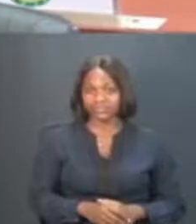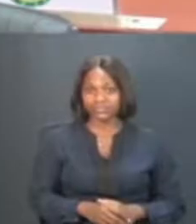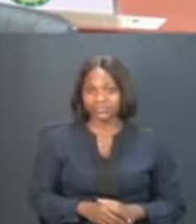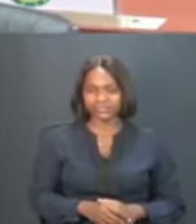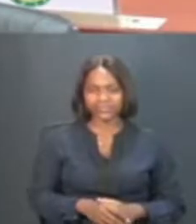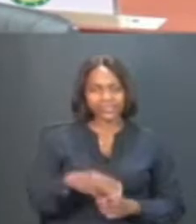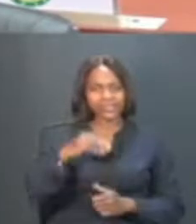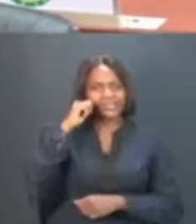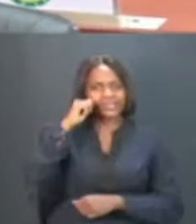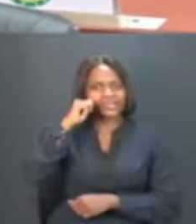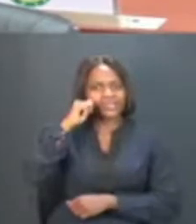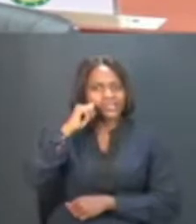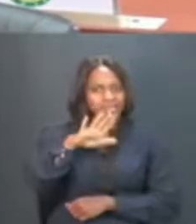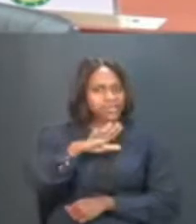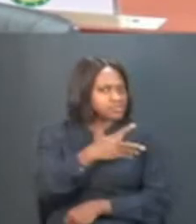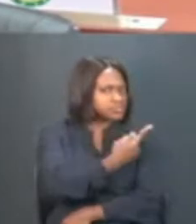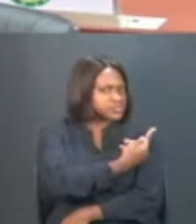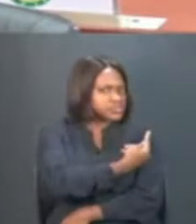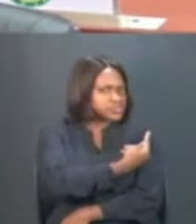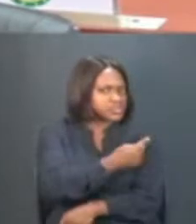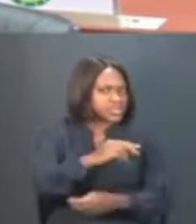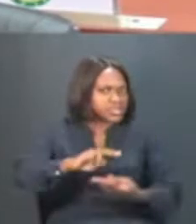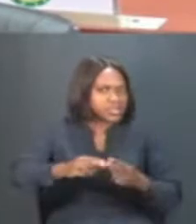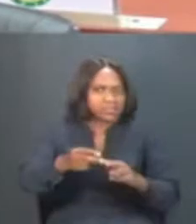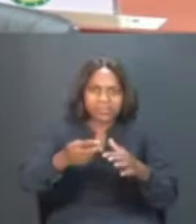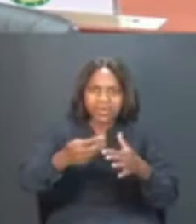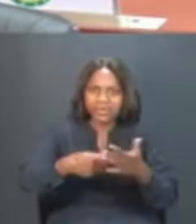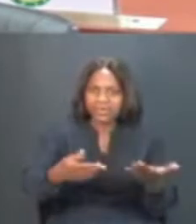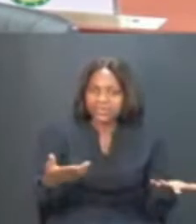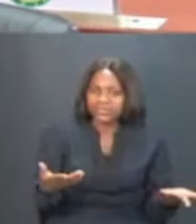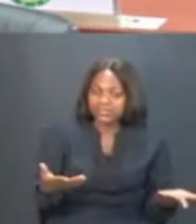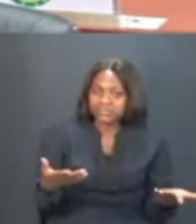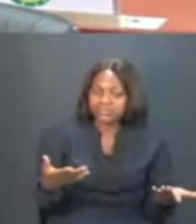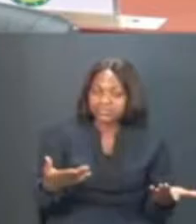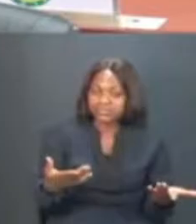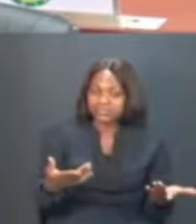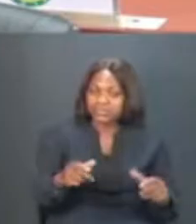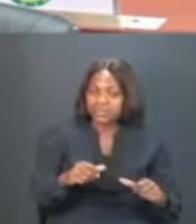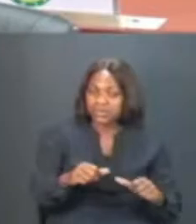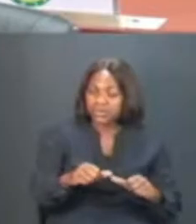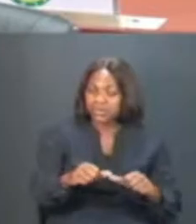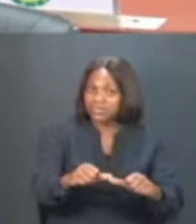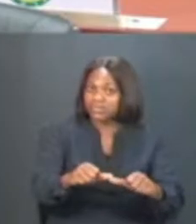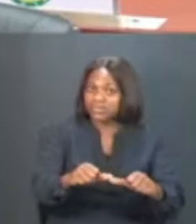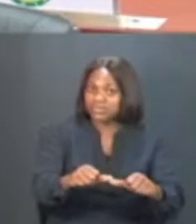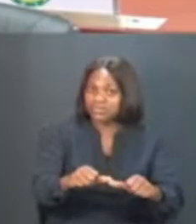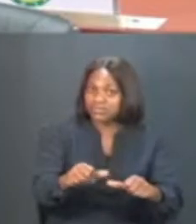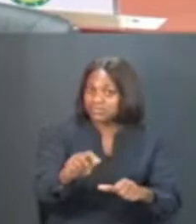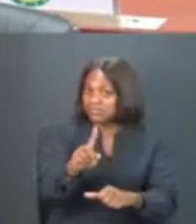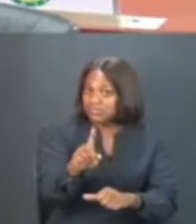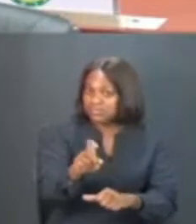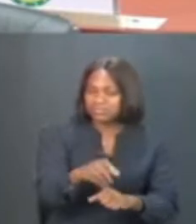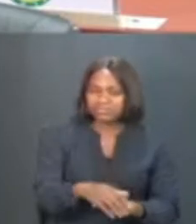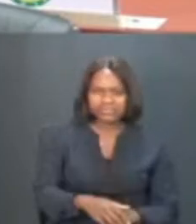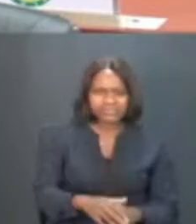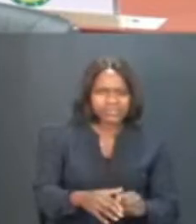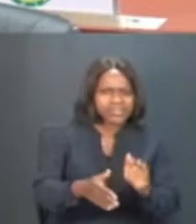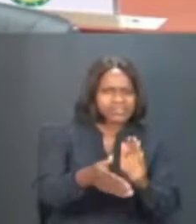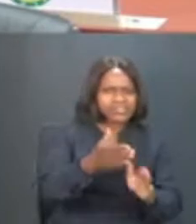girls have been vaccinated? Is it continuing? How fast is it